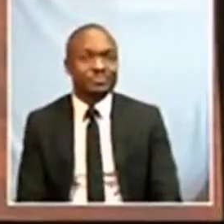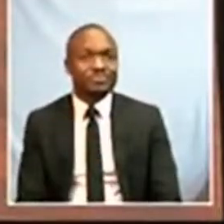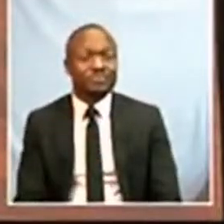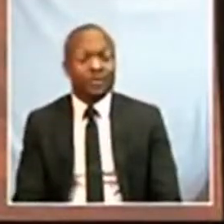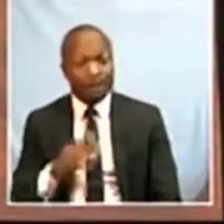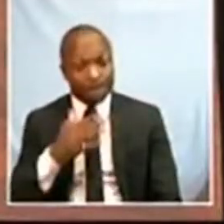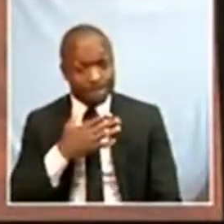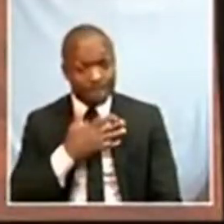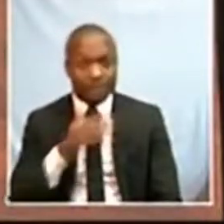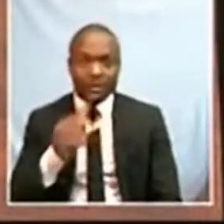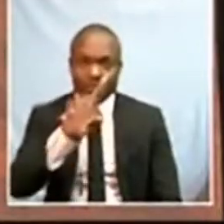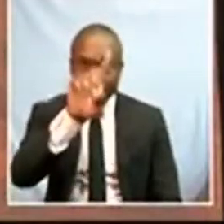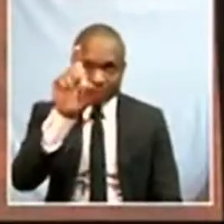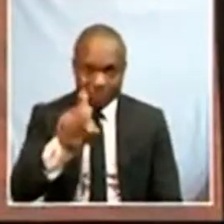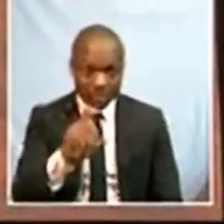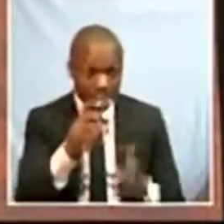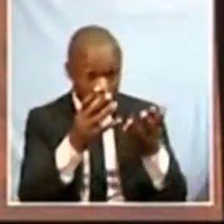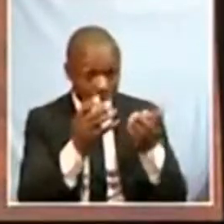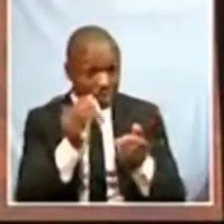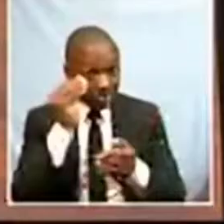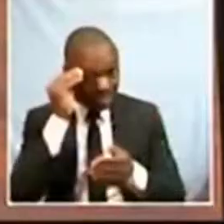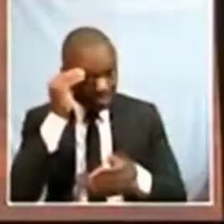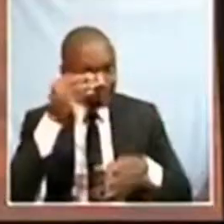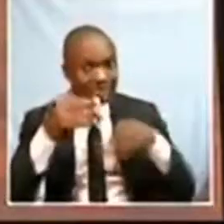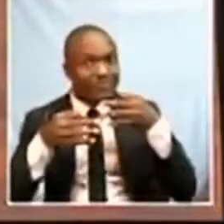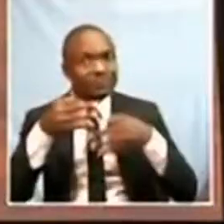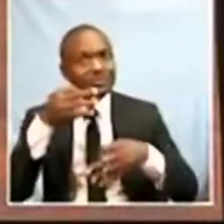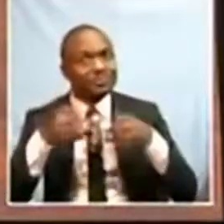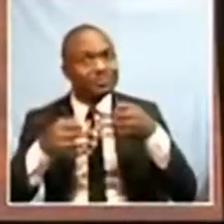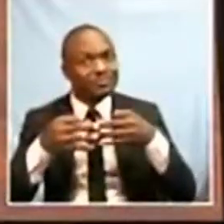First, my question is, I want to find out whether